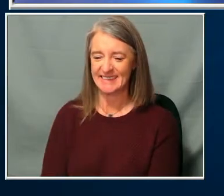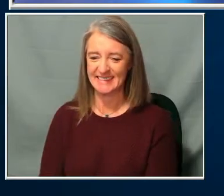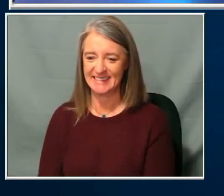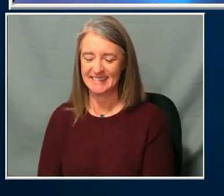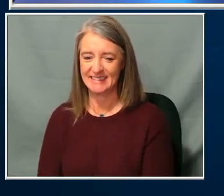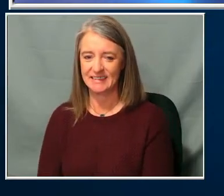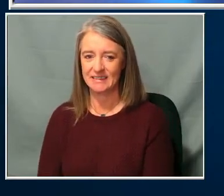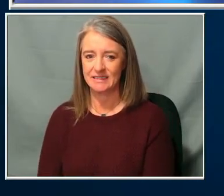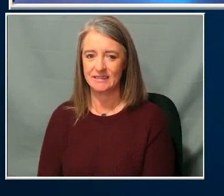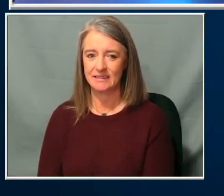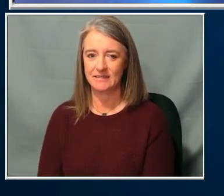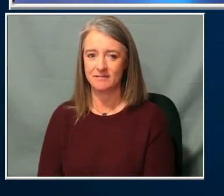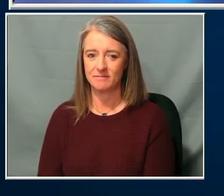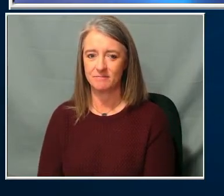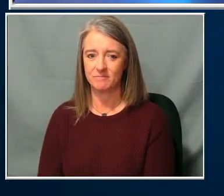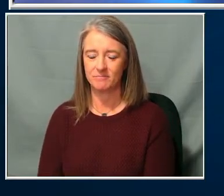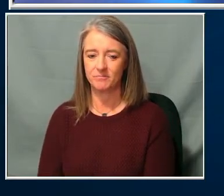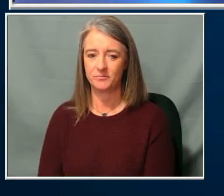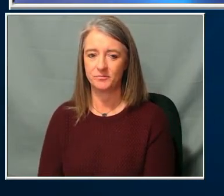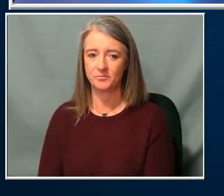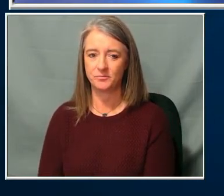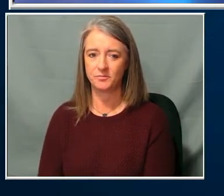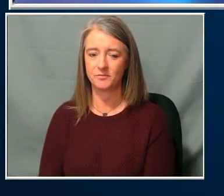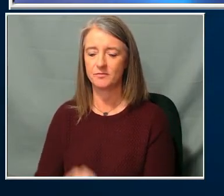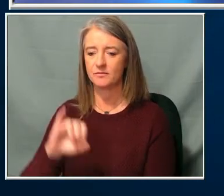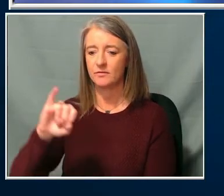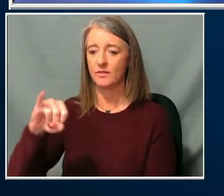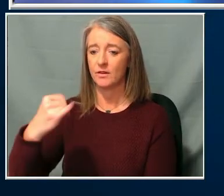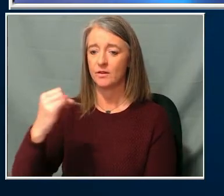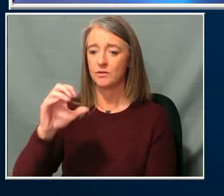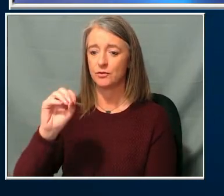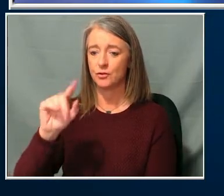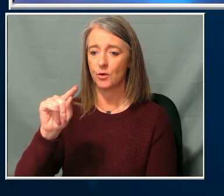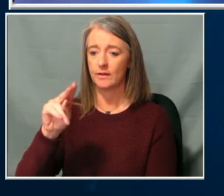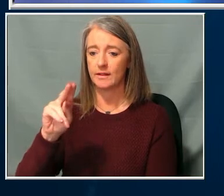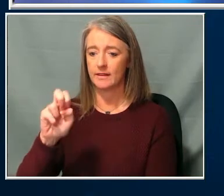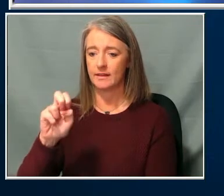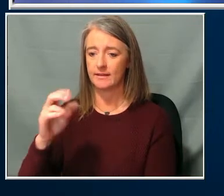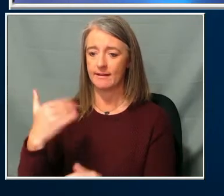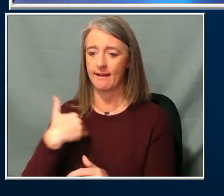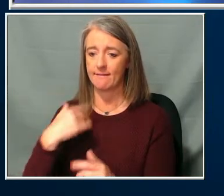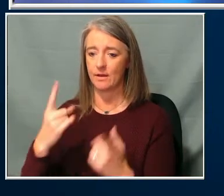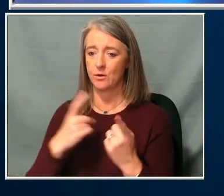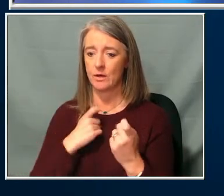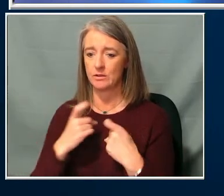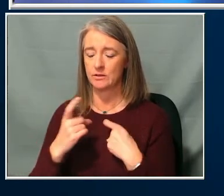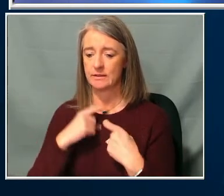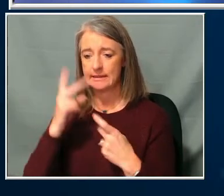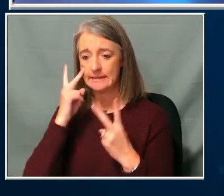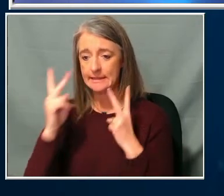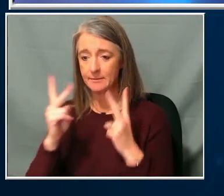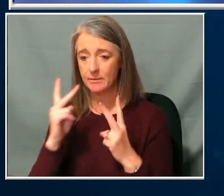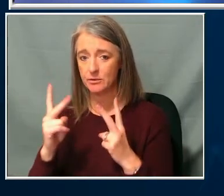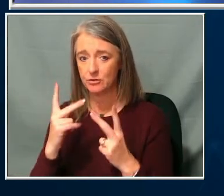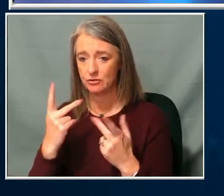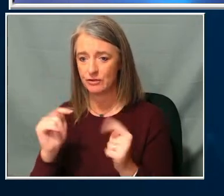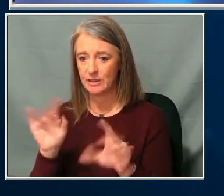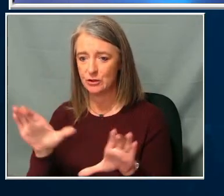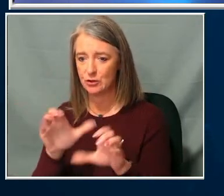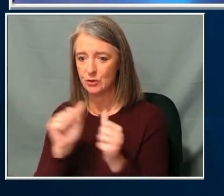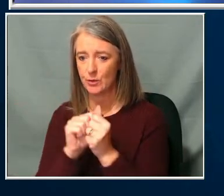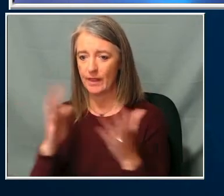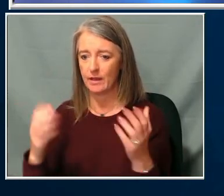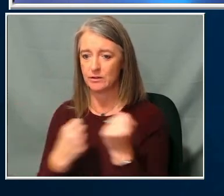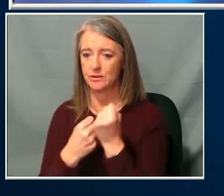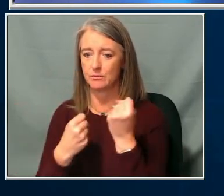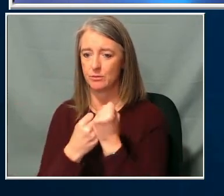Had to get that in there. So Joellen has a question, and a really important one. I can see people trying to do this on their own without the support or